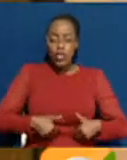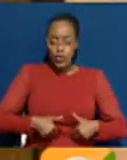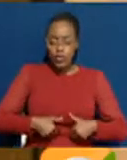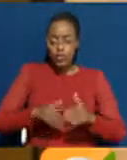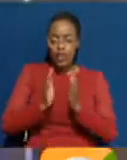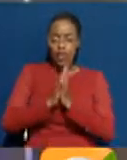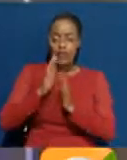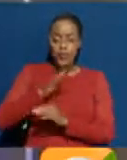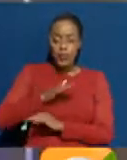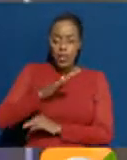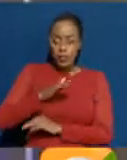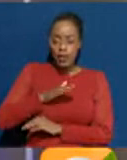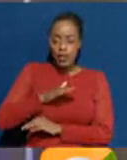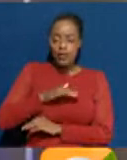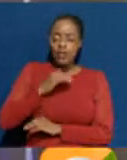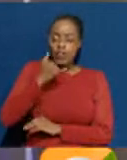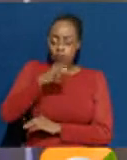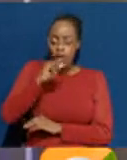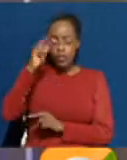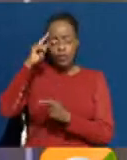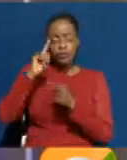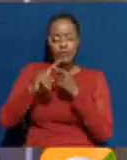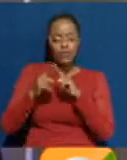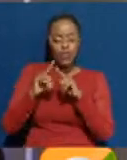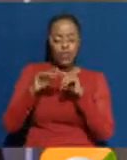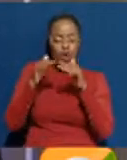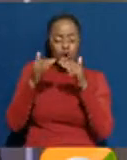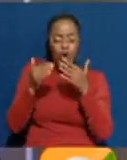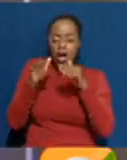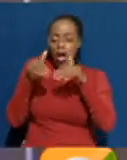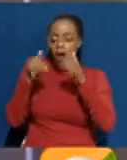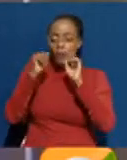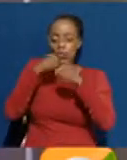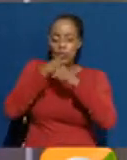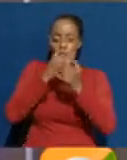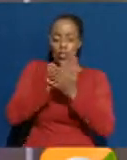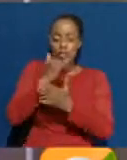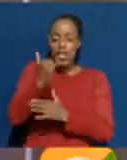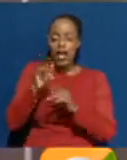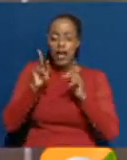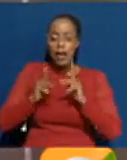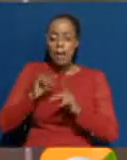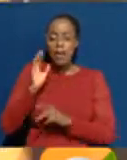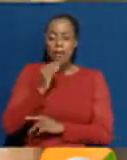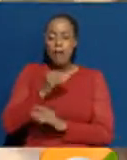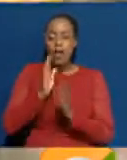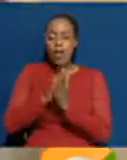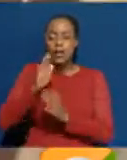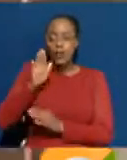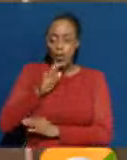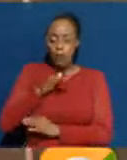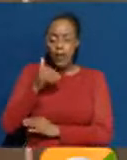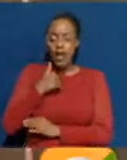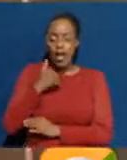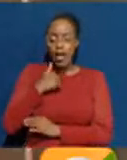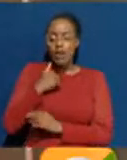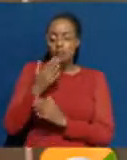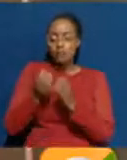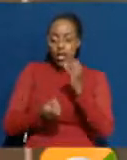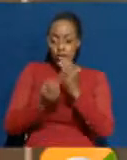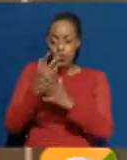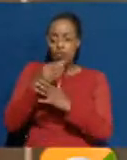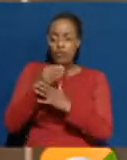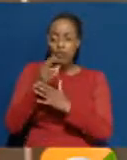and women. I was trying to figure out on how do we ensure that our young people and our women have a source of income. And so they